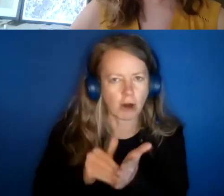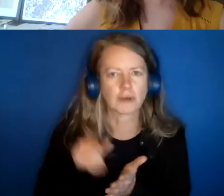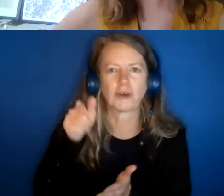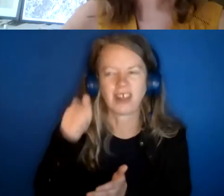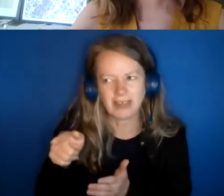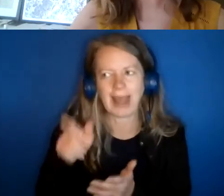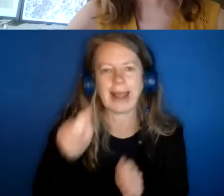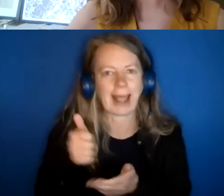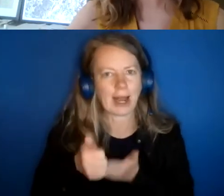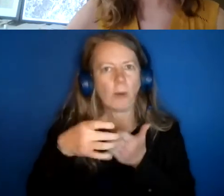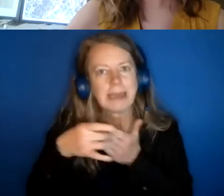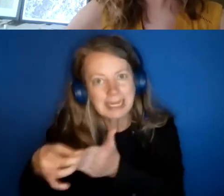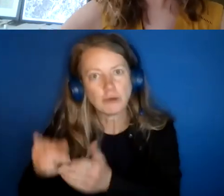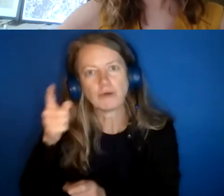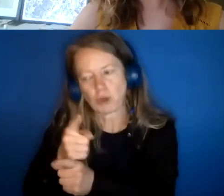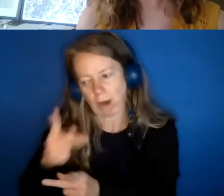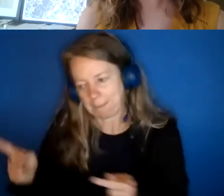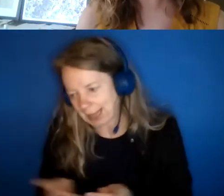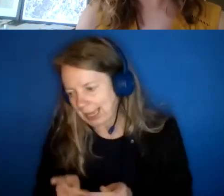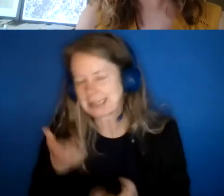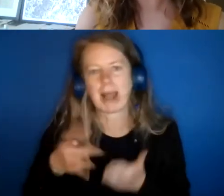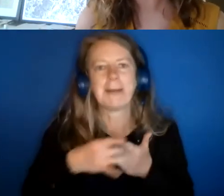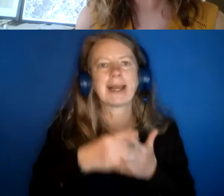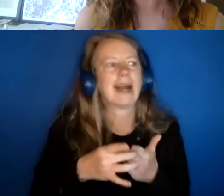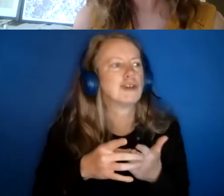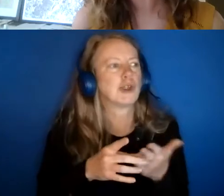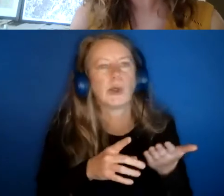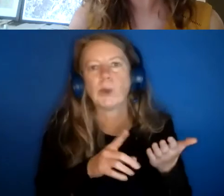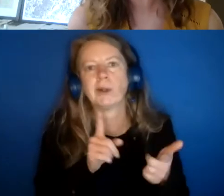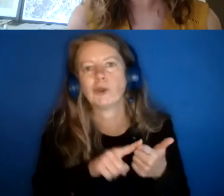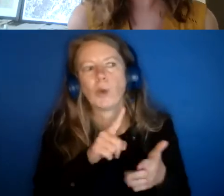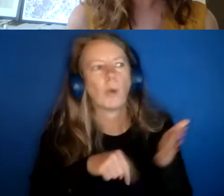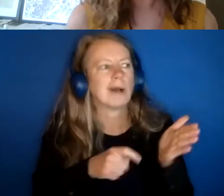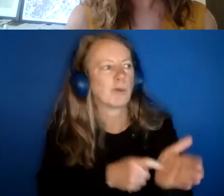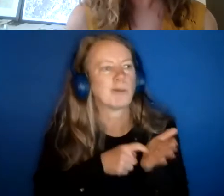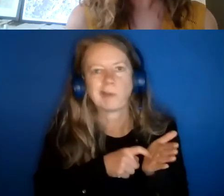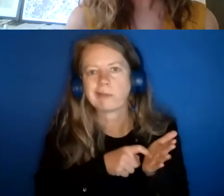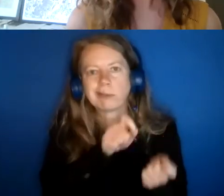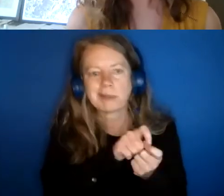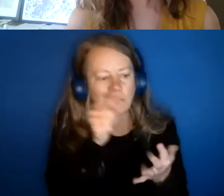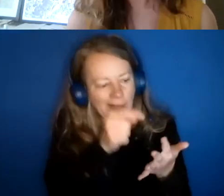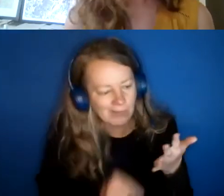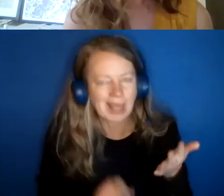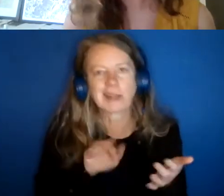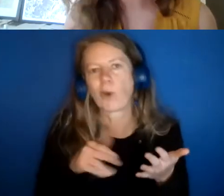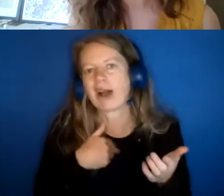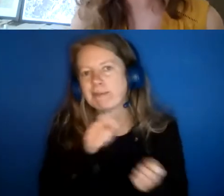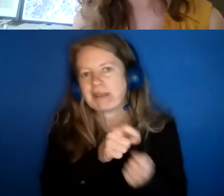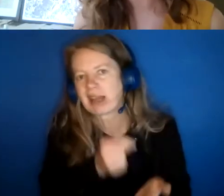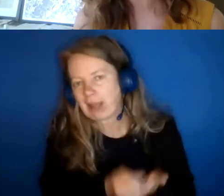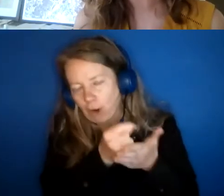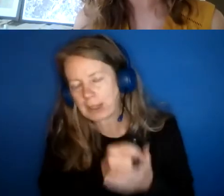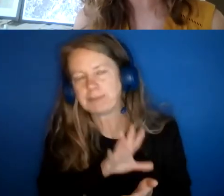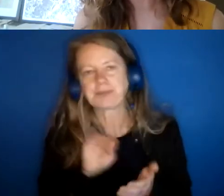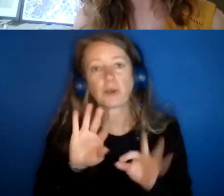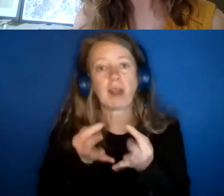might have that meets specific criteria or specific considerations towards specific therapies, and then refer you to